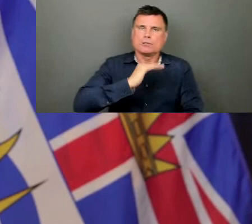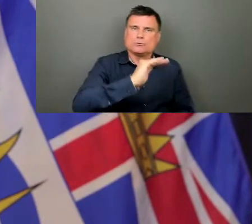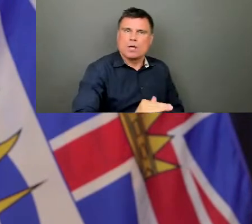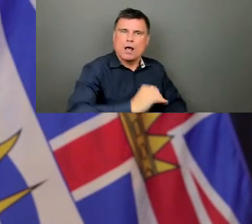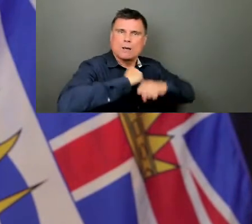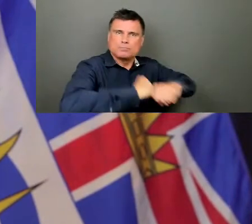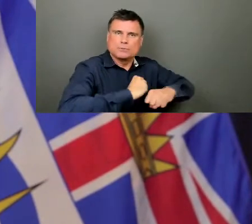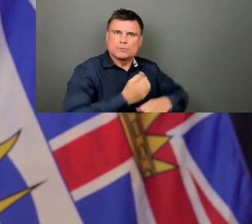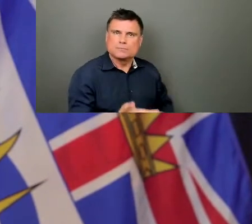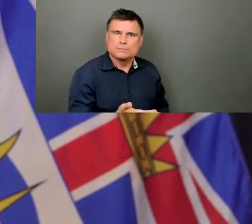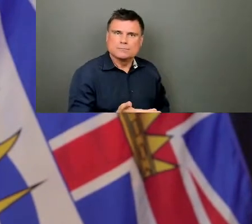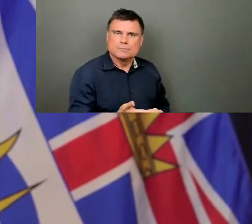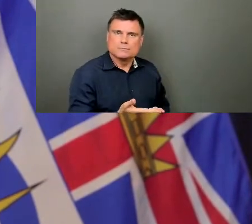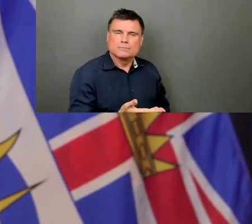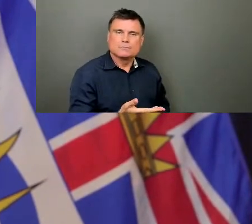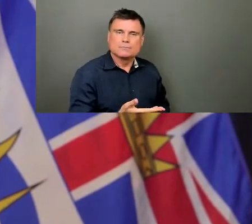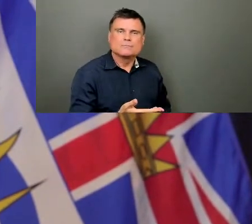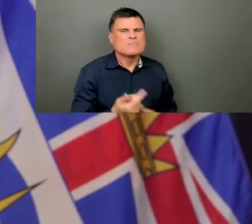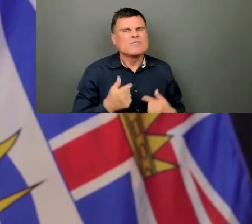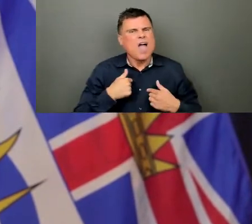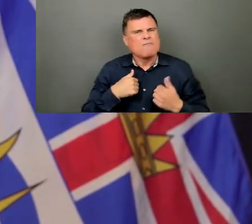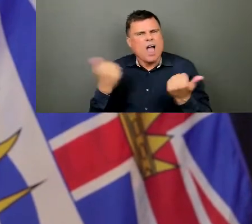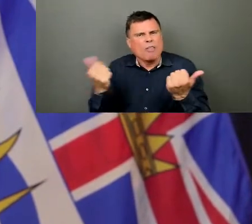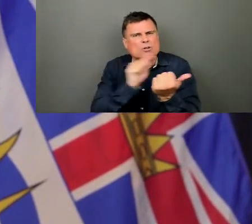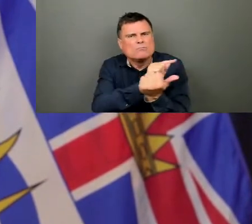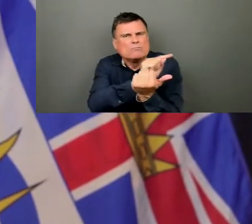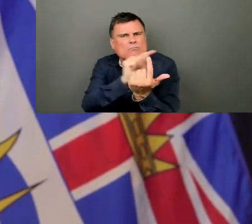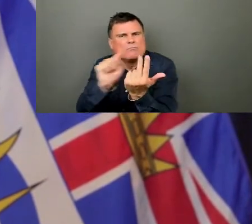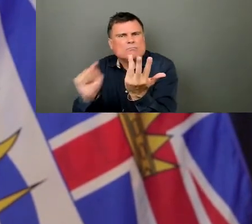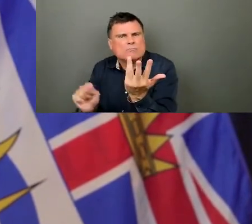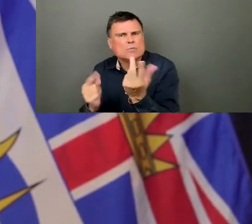with schools to do that too. So it is it's a